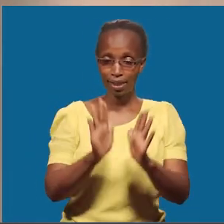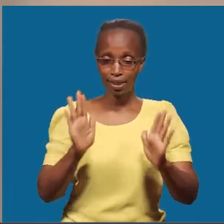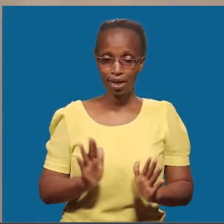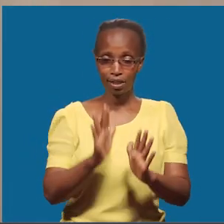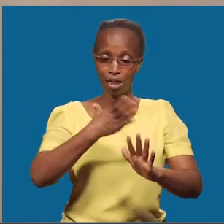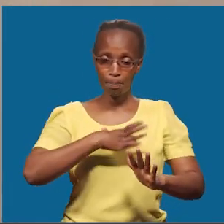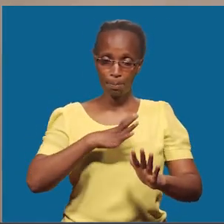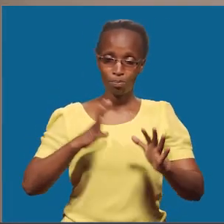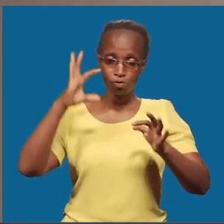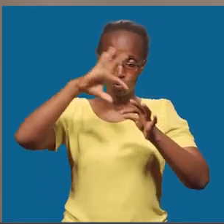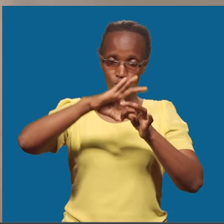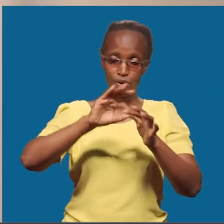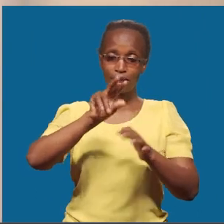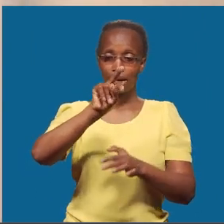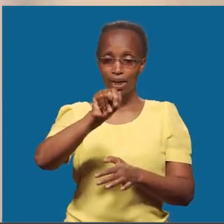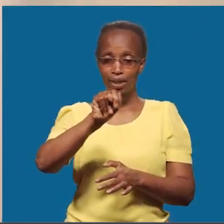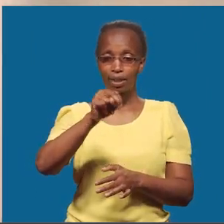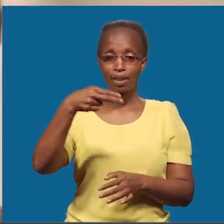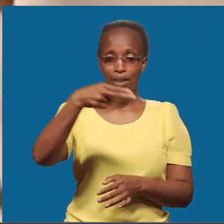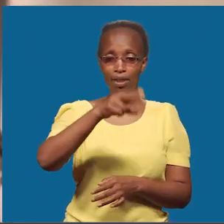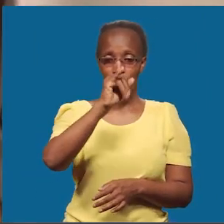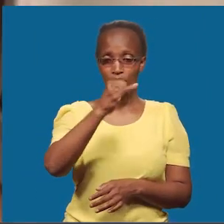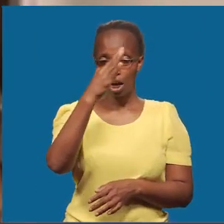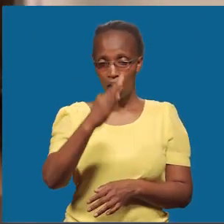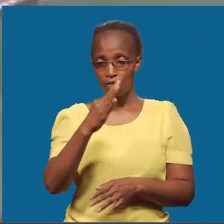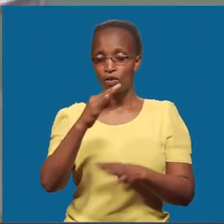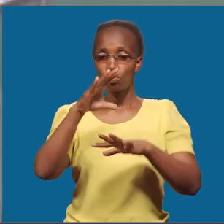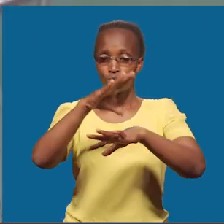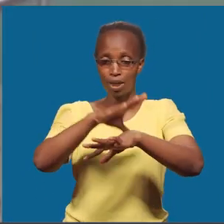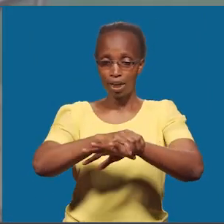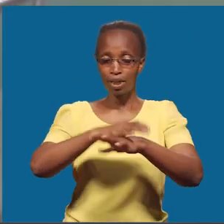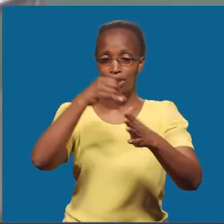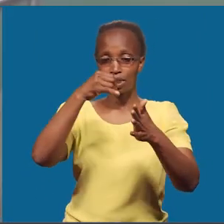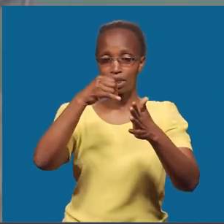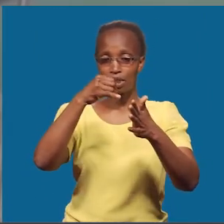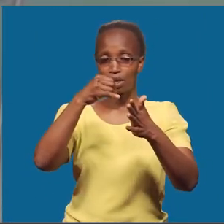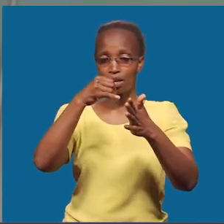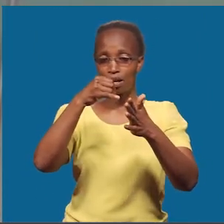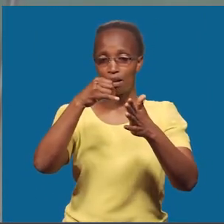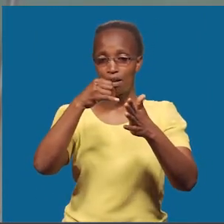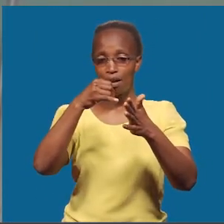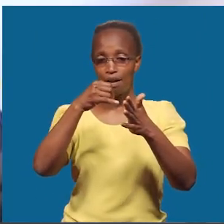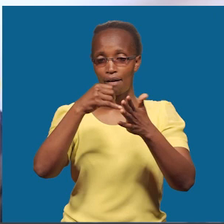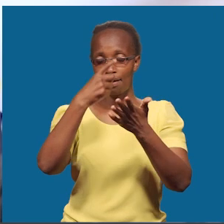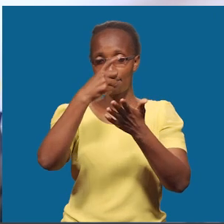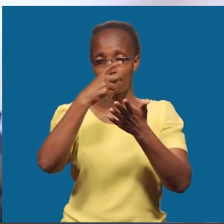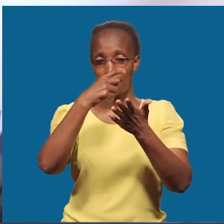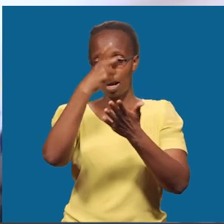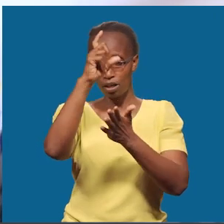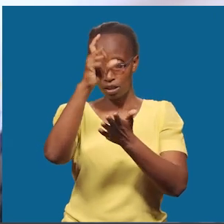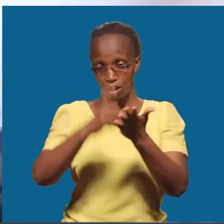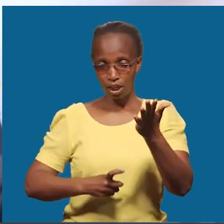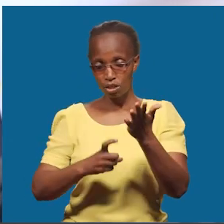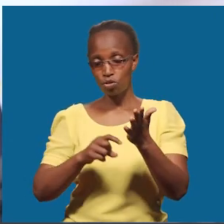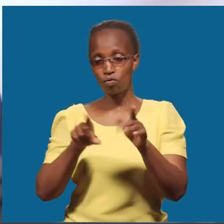pia kujiunga na hazina ya NHIF ili wapunguziwe mzigo wa gharama nyingi ya pesa. When they